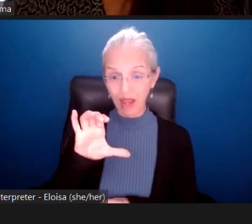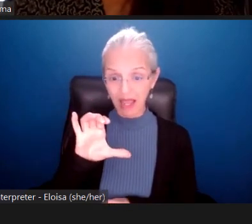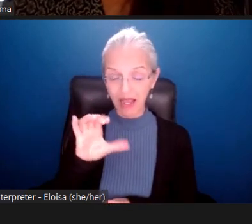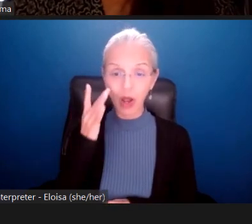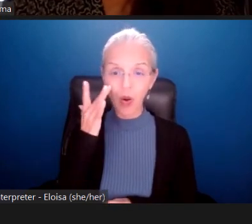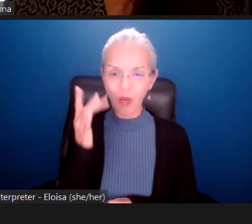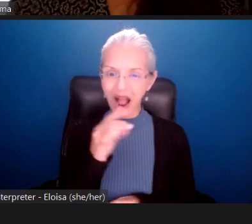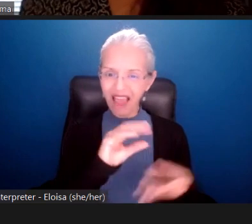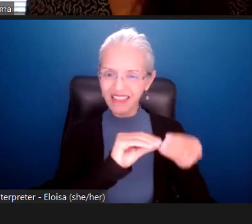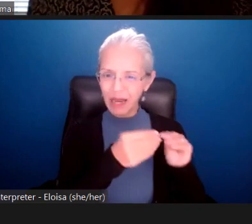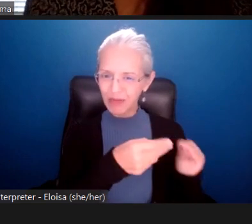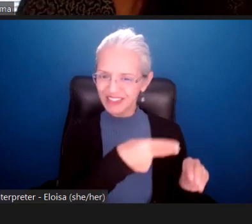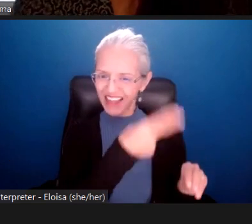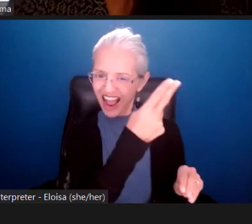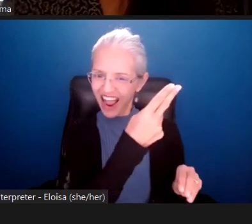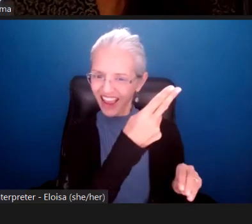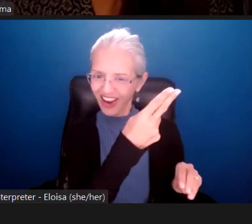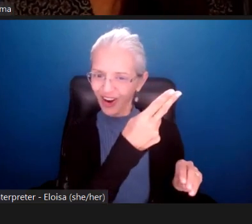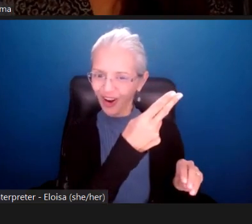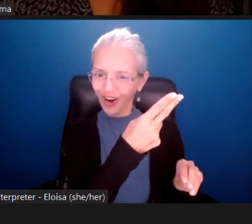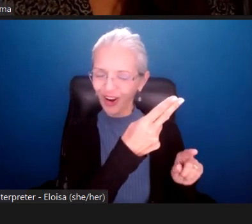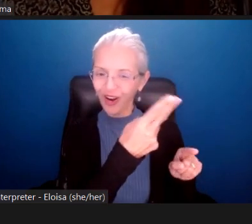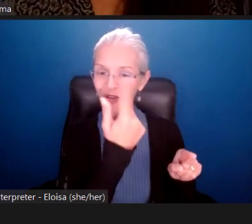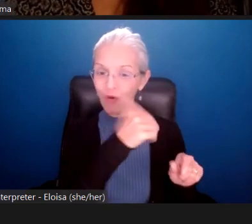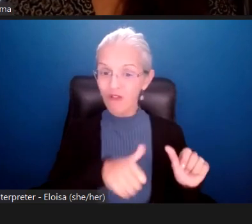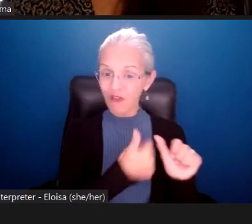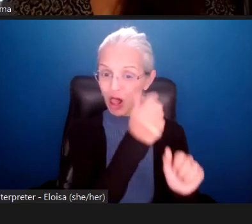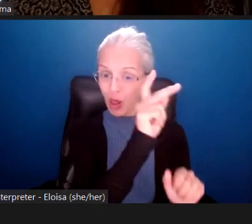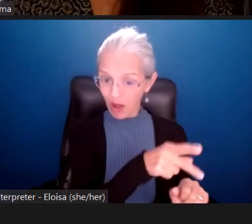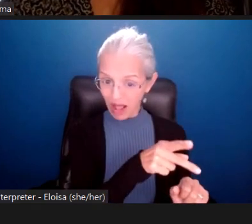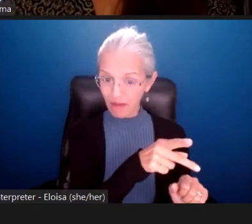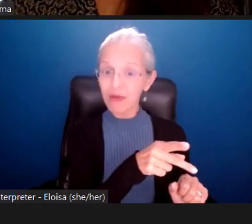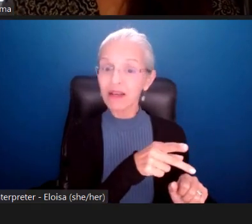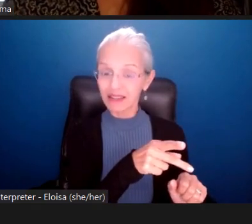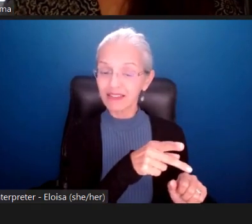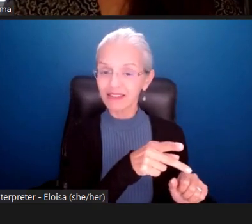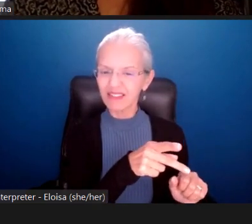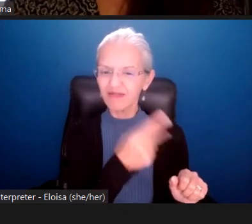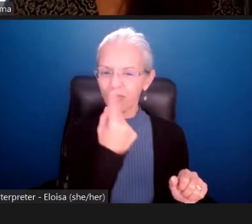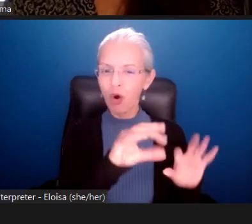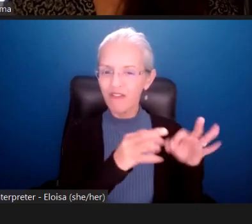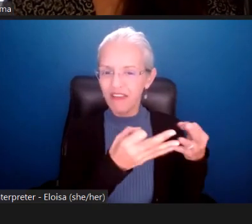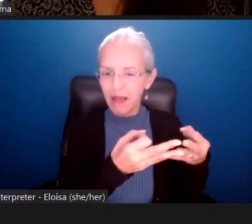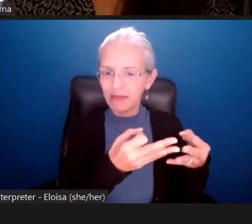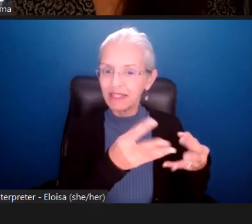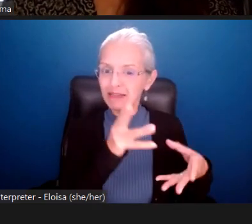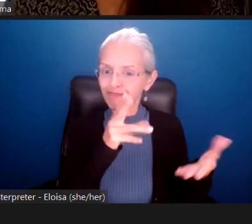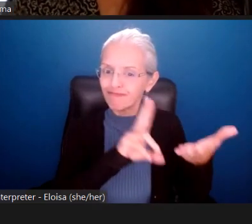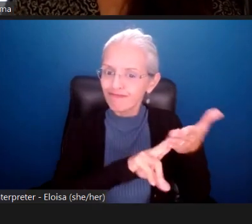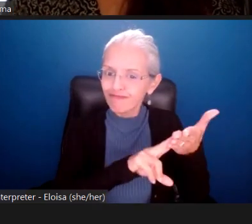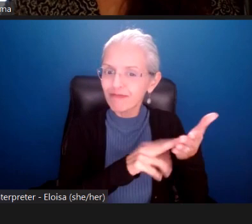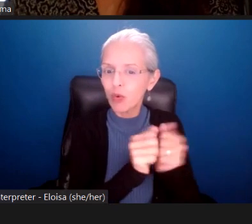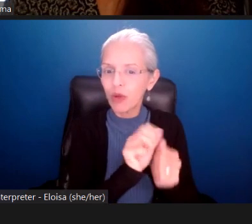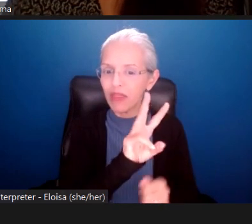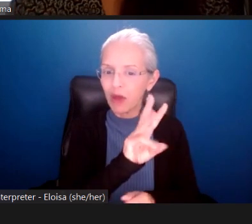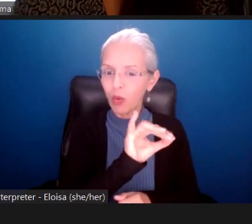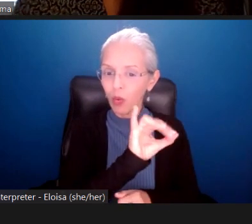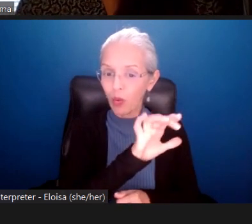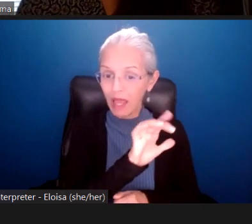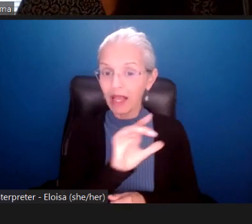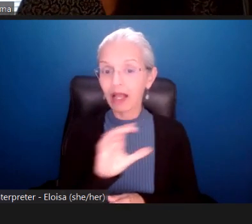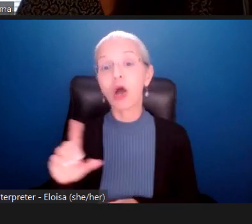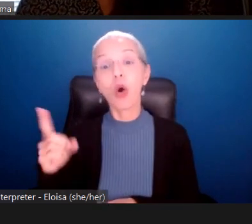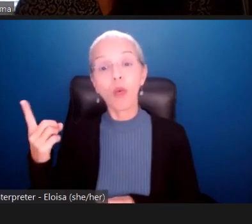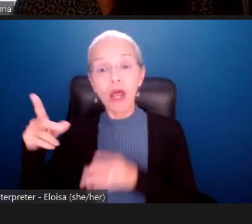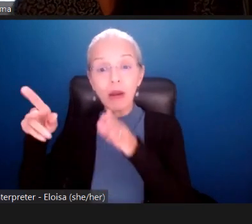higher rate found follow-up found with families who were enrolled in WIC? And this person said,